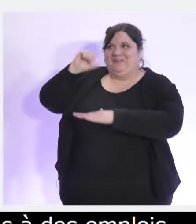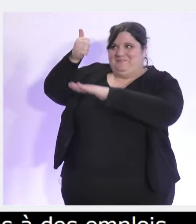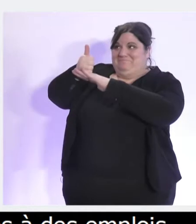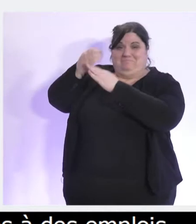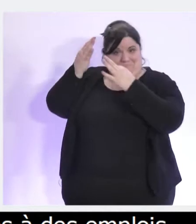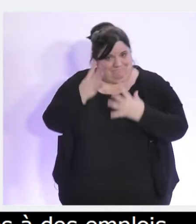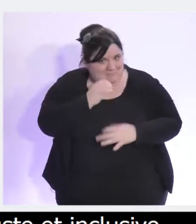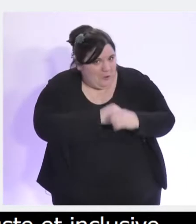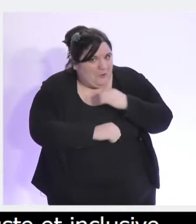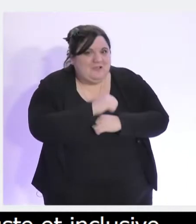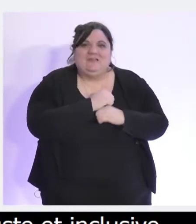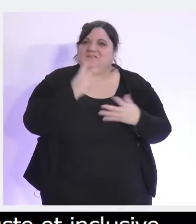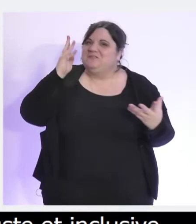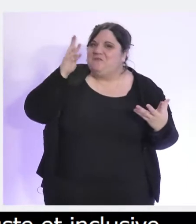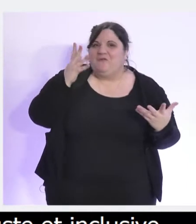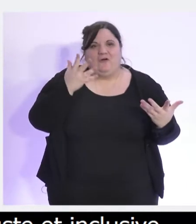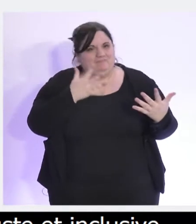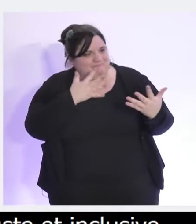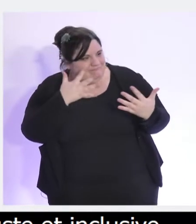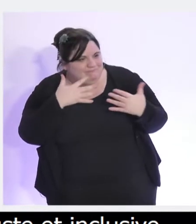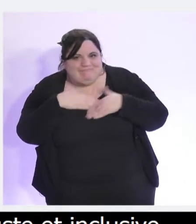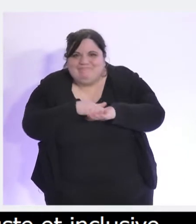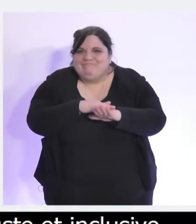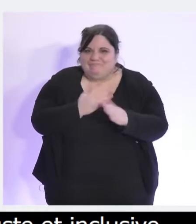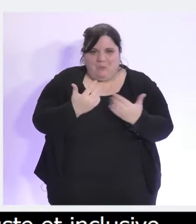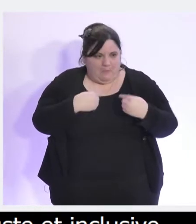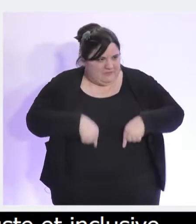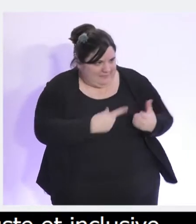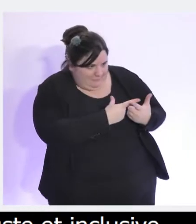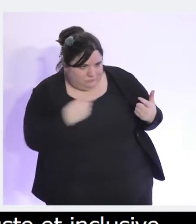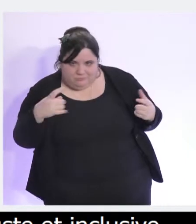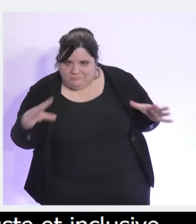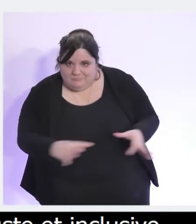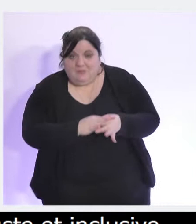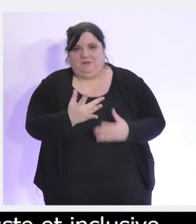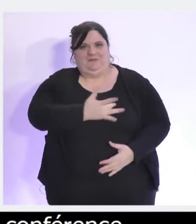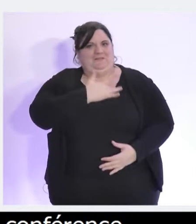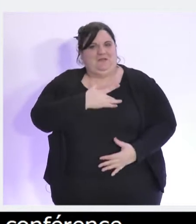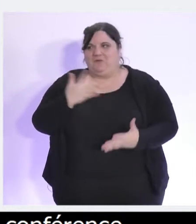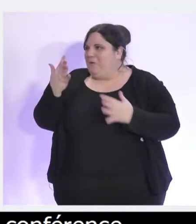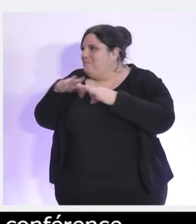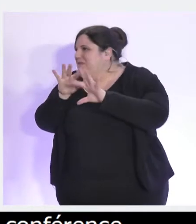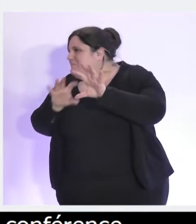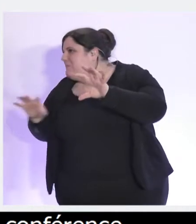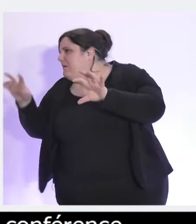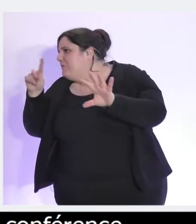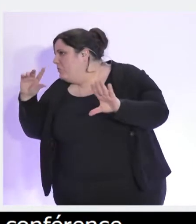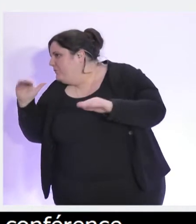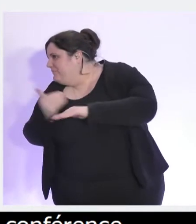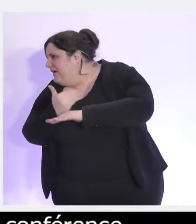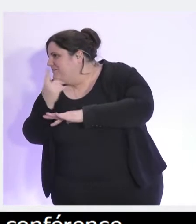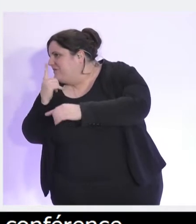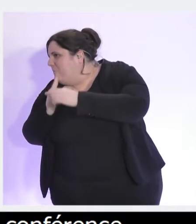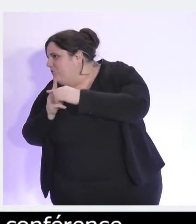practices in one country can inspire action in another country and at a European scale. I also